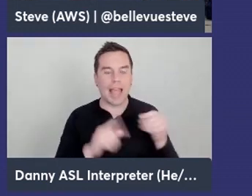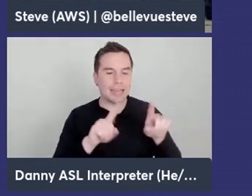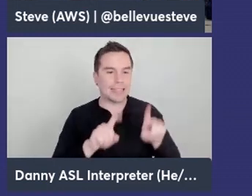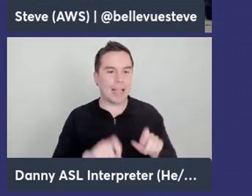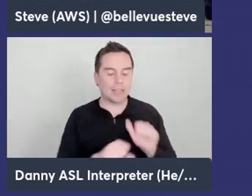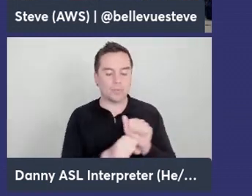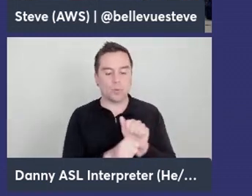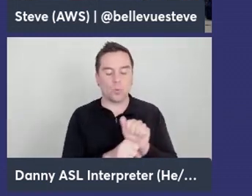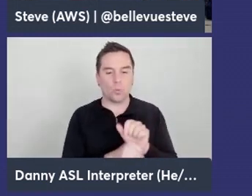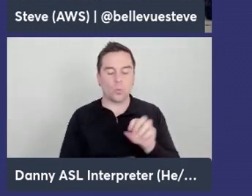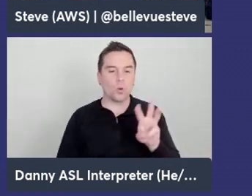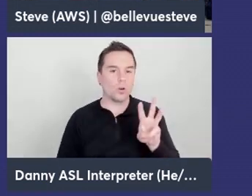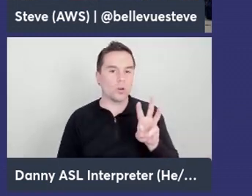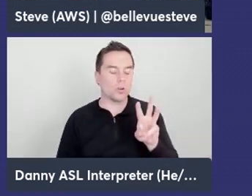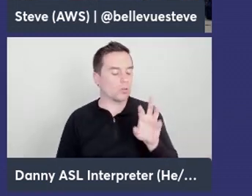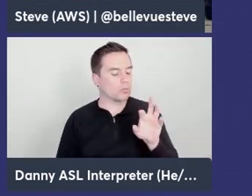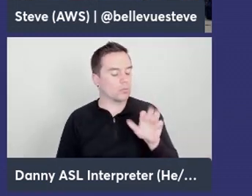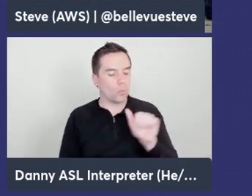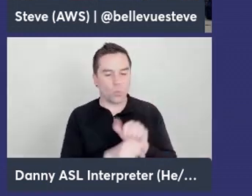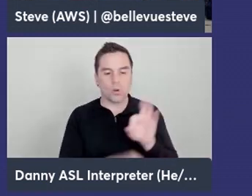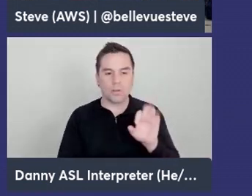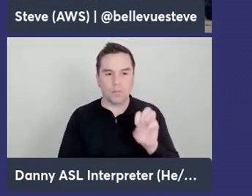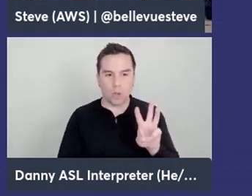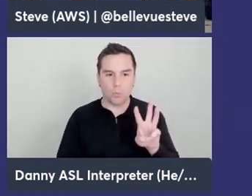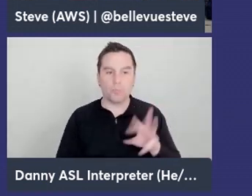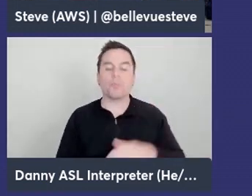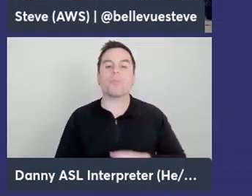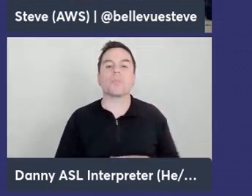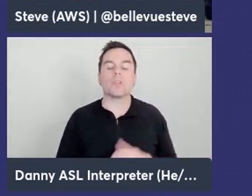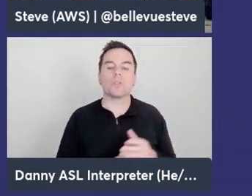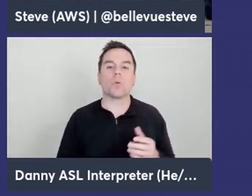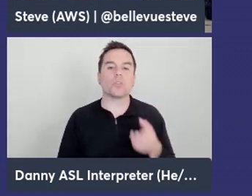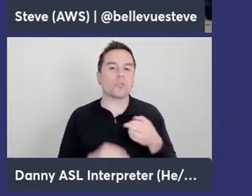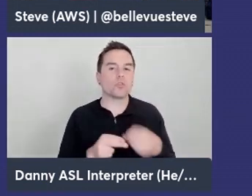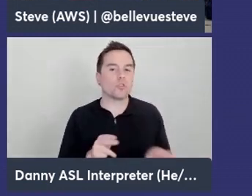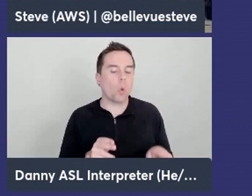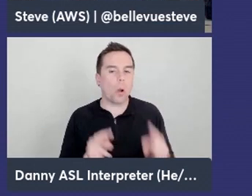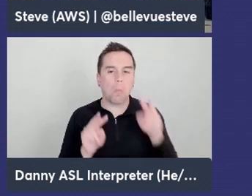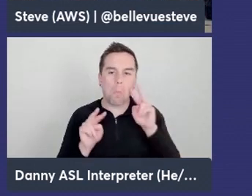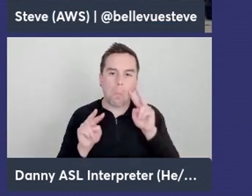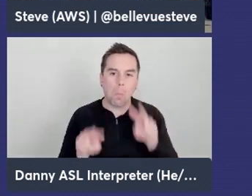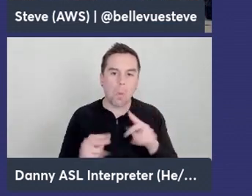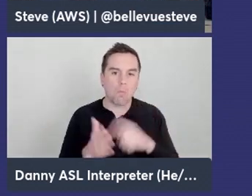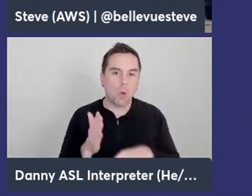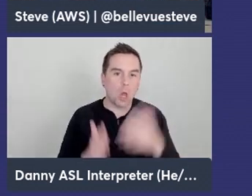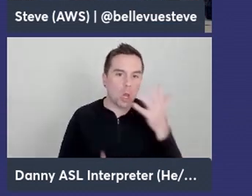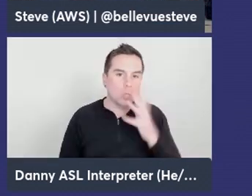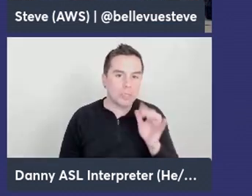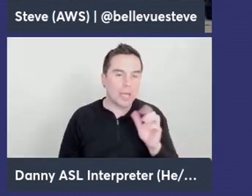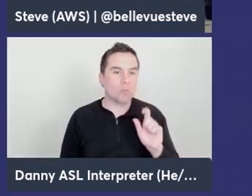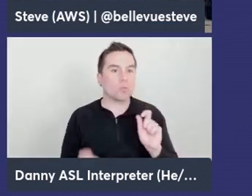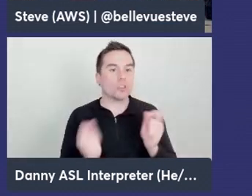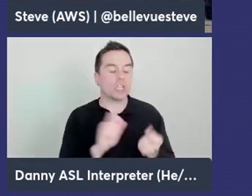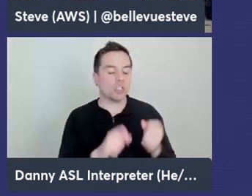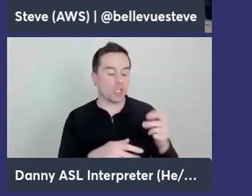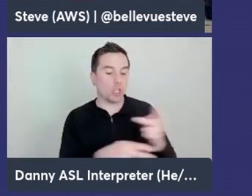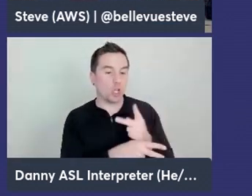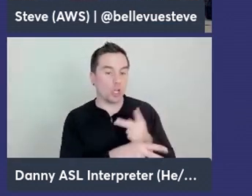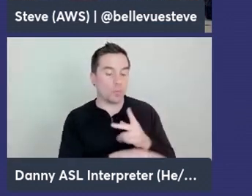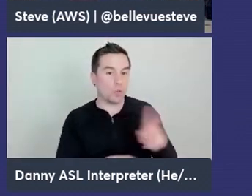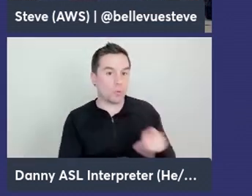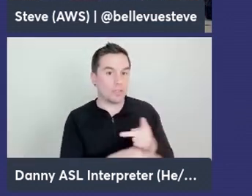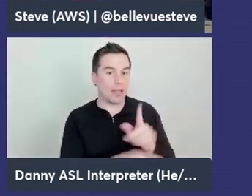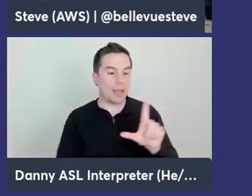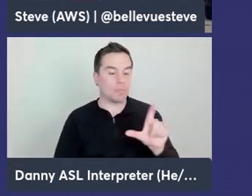little, I'm just pausing this here. This is like a little view of what it looks like. What we're doing is we're changing the compute type to Lambda, which is super fast